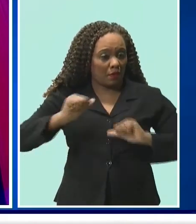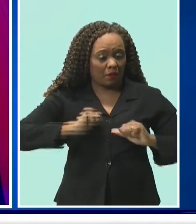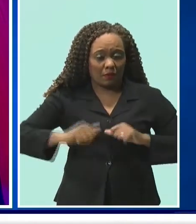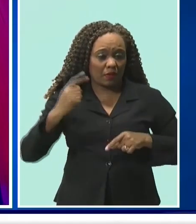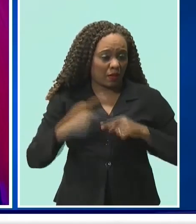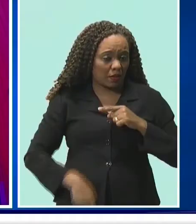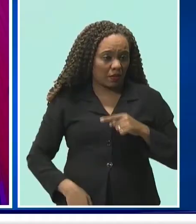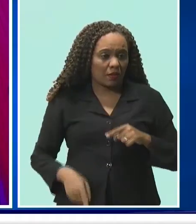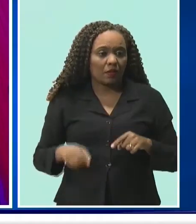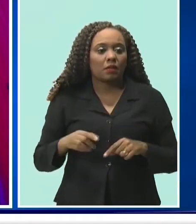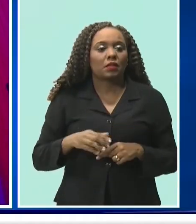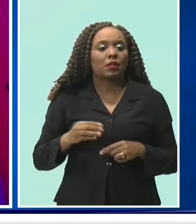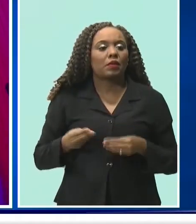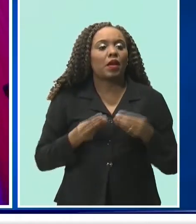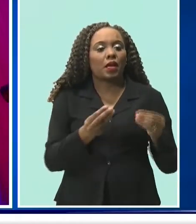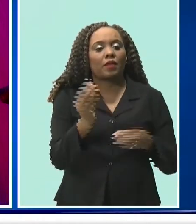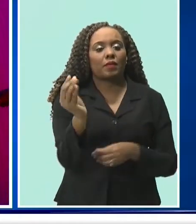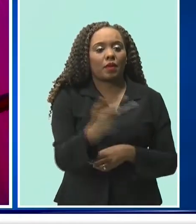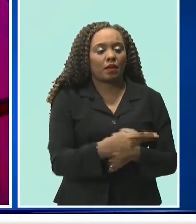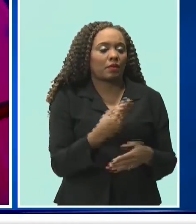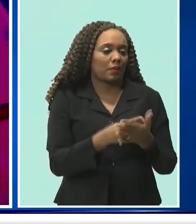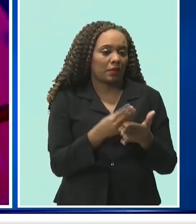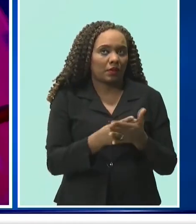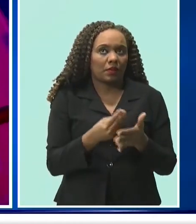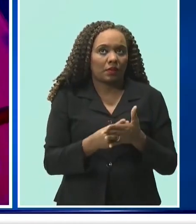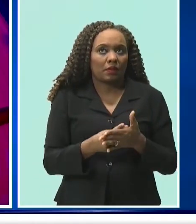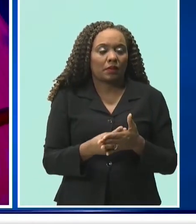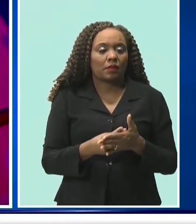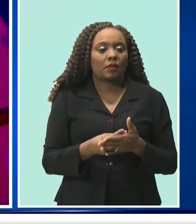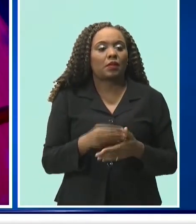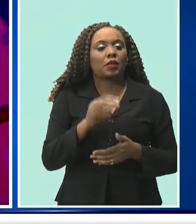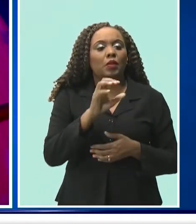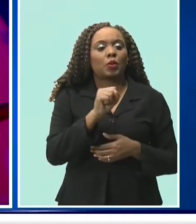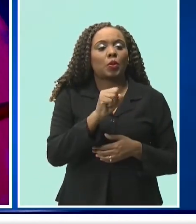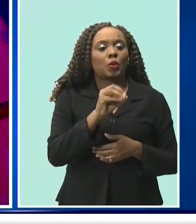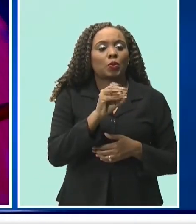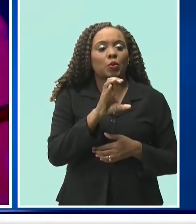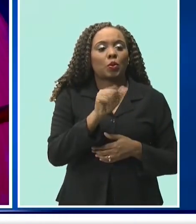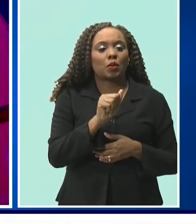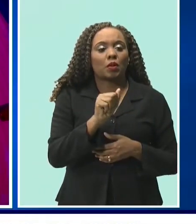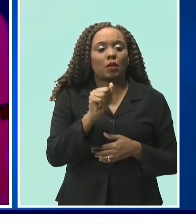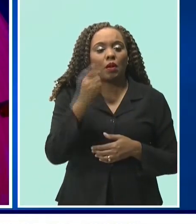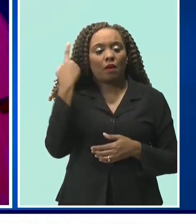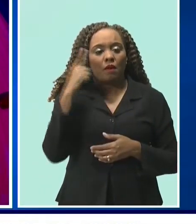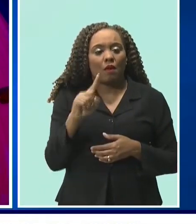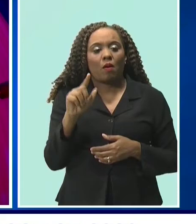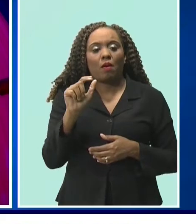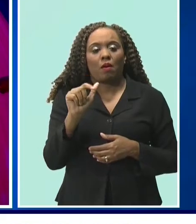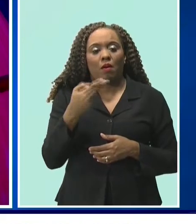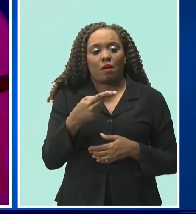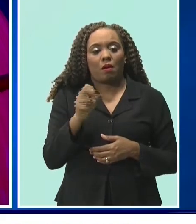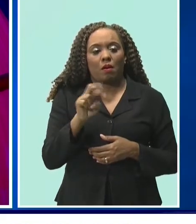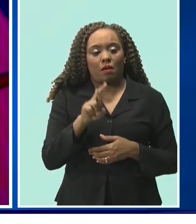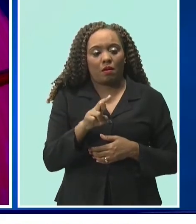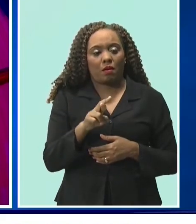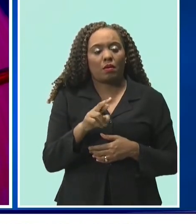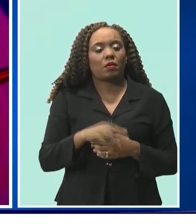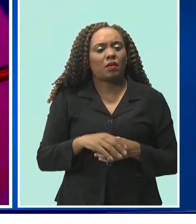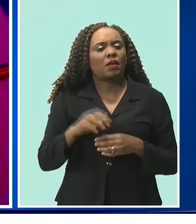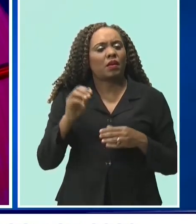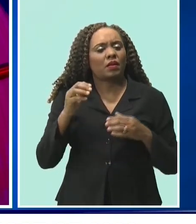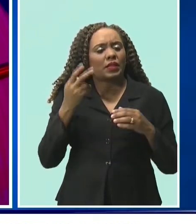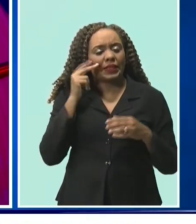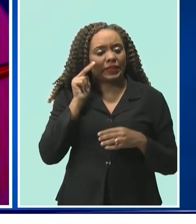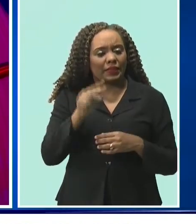refunds. Right. Yeah, so follow Soca for Her .life page and you will get all the information on that. You'll be